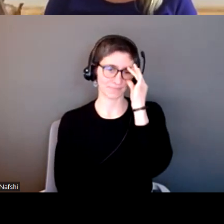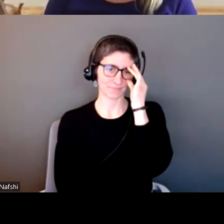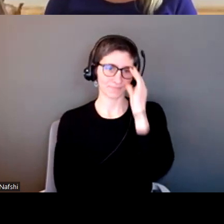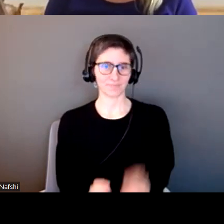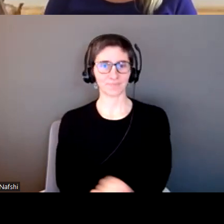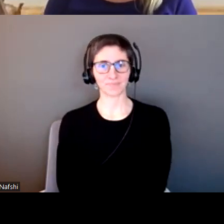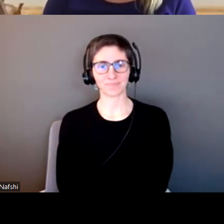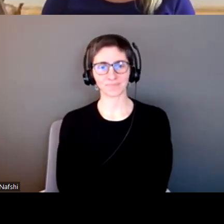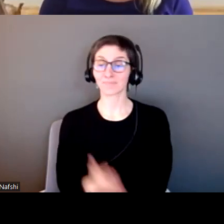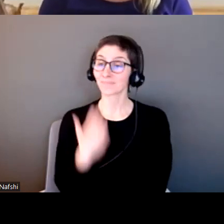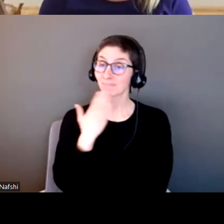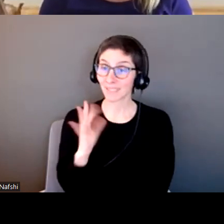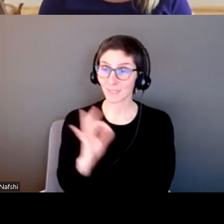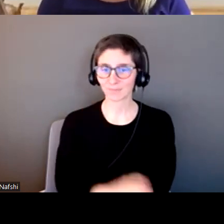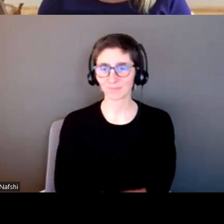thank you, everyone.